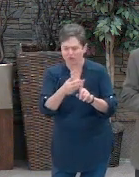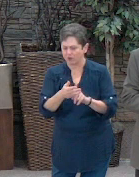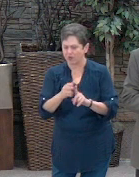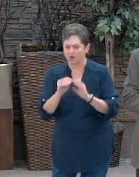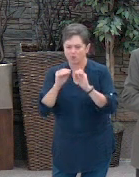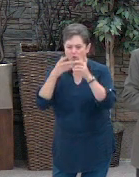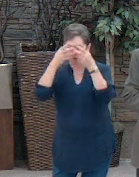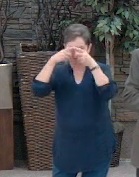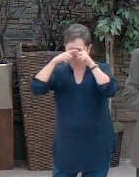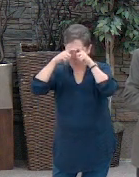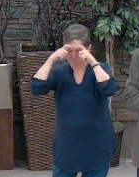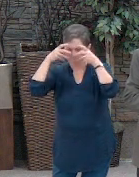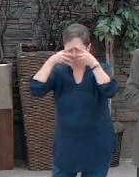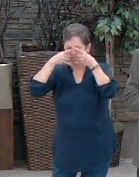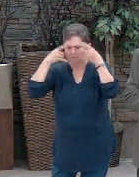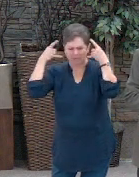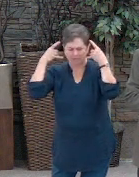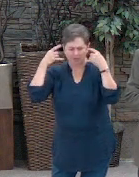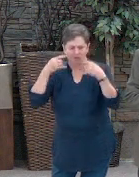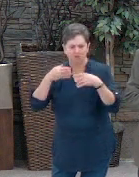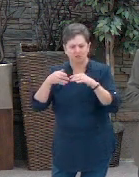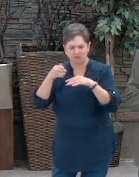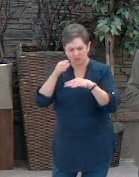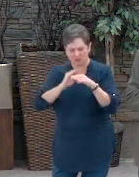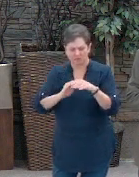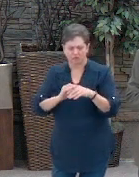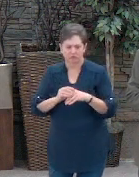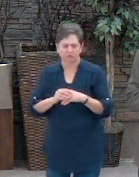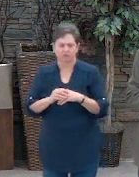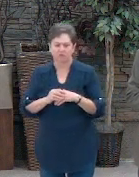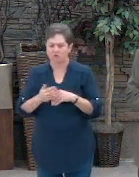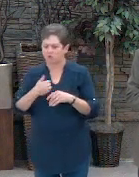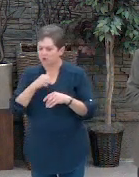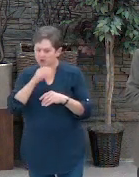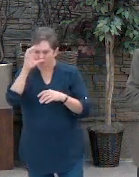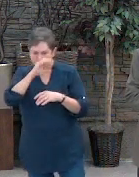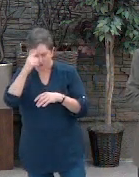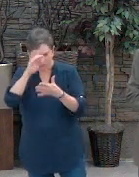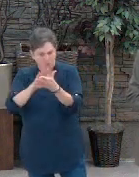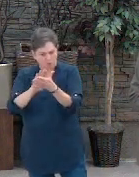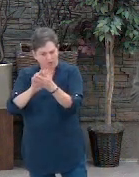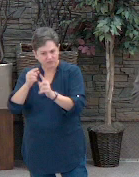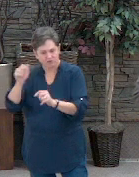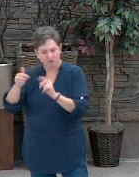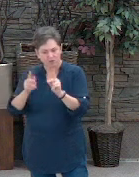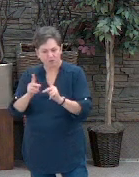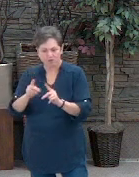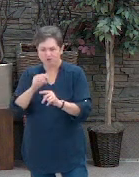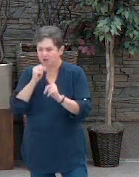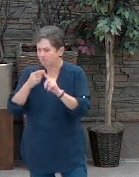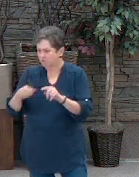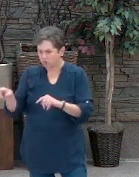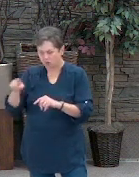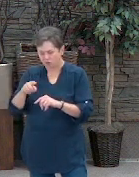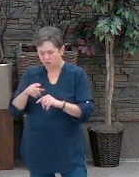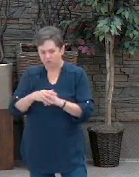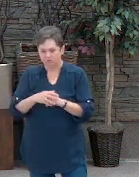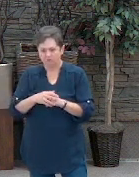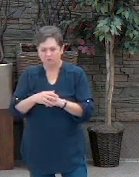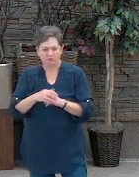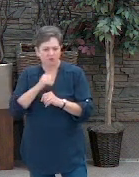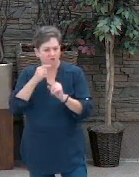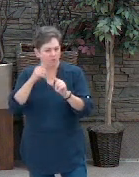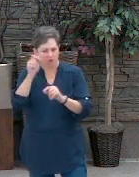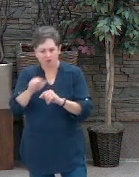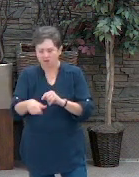mask on to cover up greed. God is our witness. We're not looking for praise from men, not from you, or from